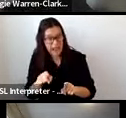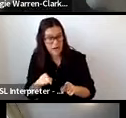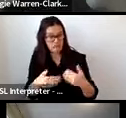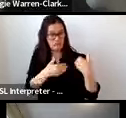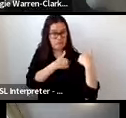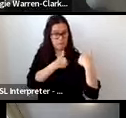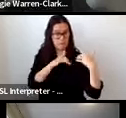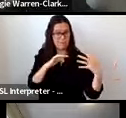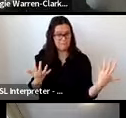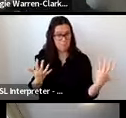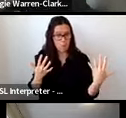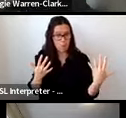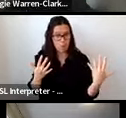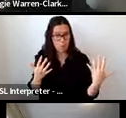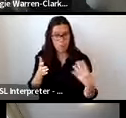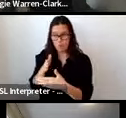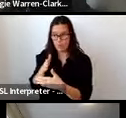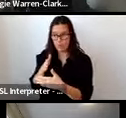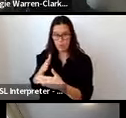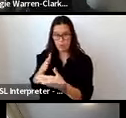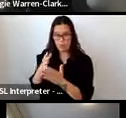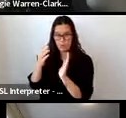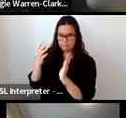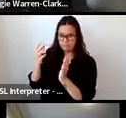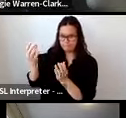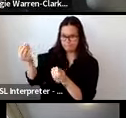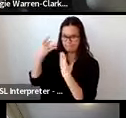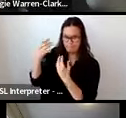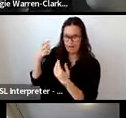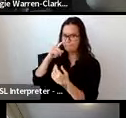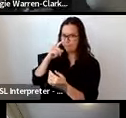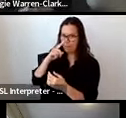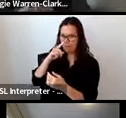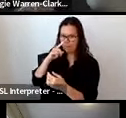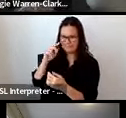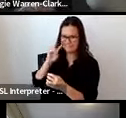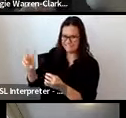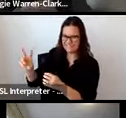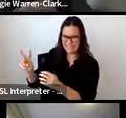Very definitely, I think so. Yes, yeah, I think they would be one of the